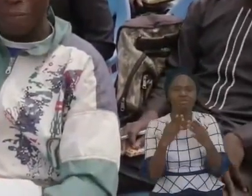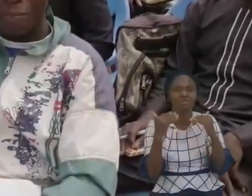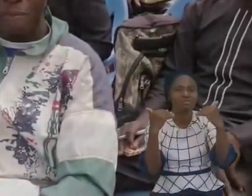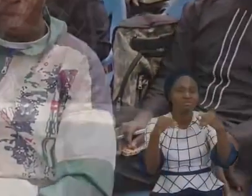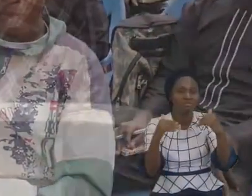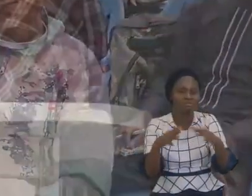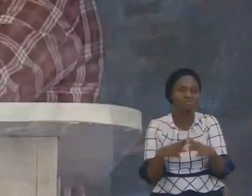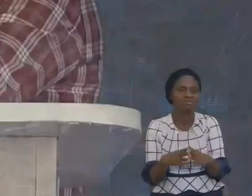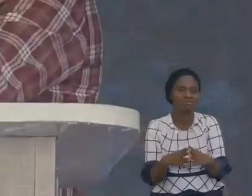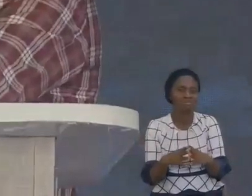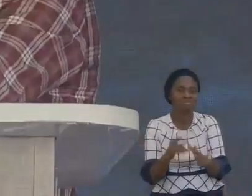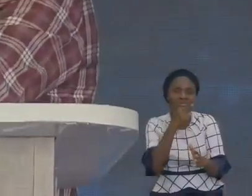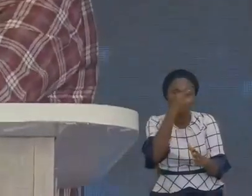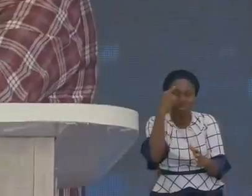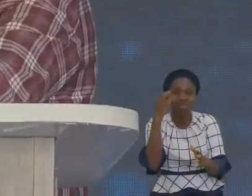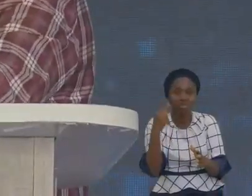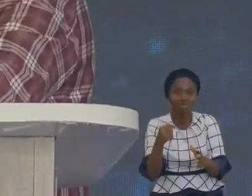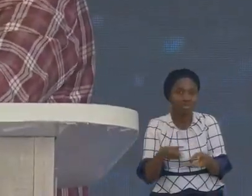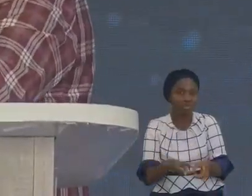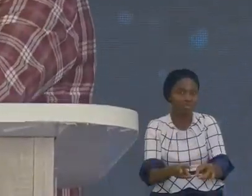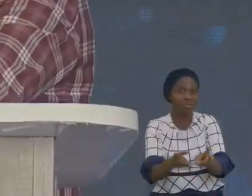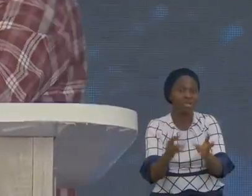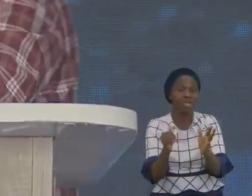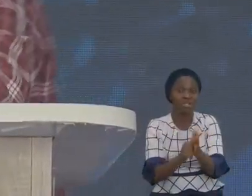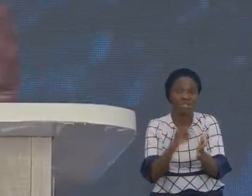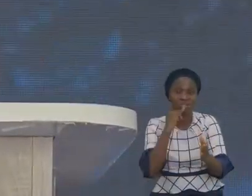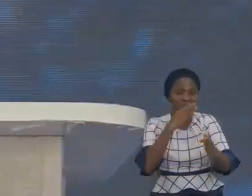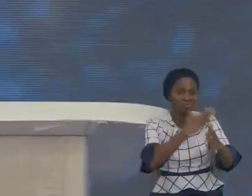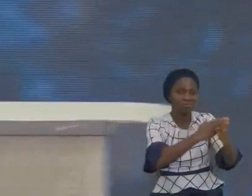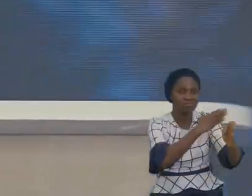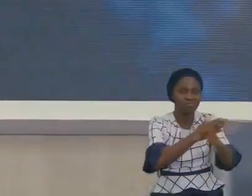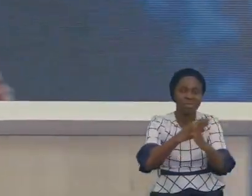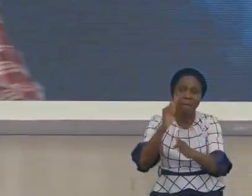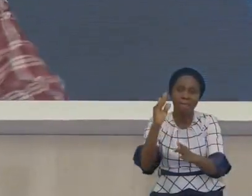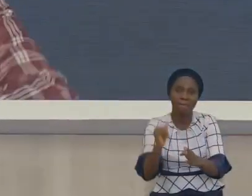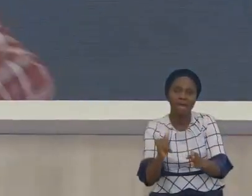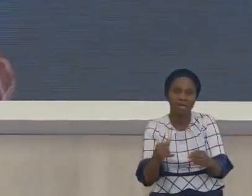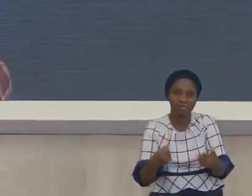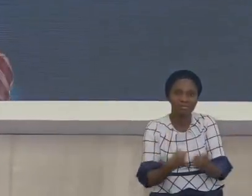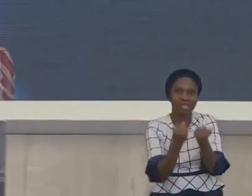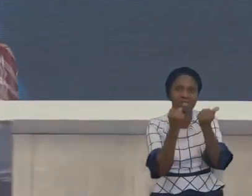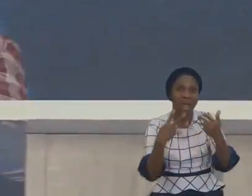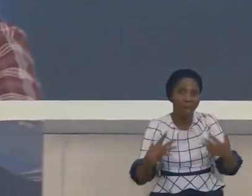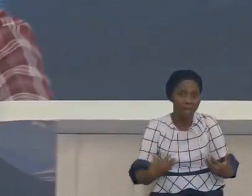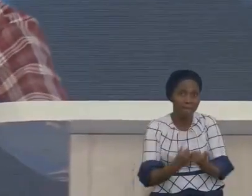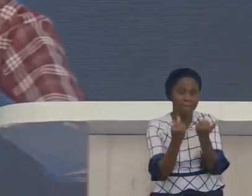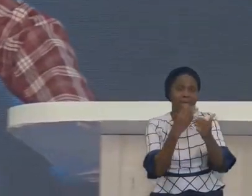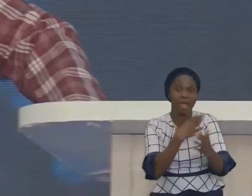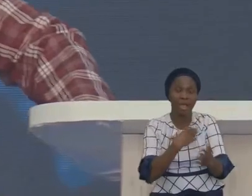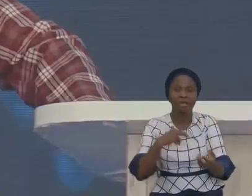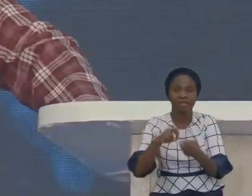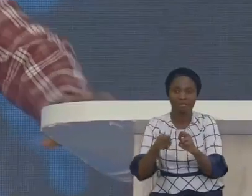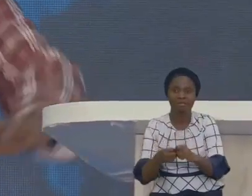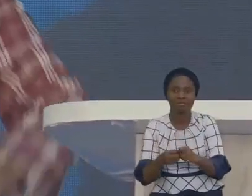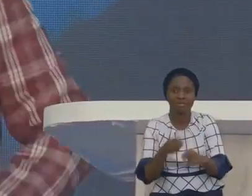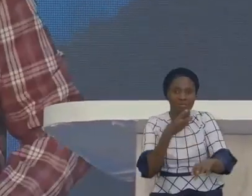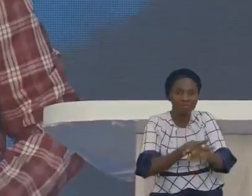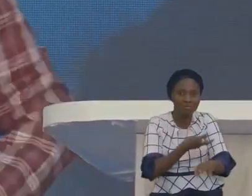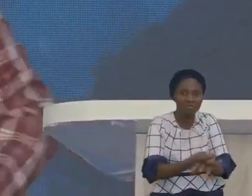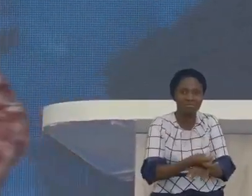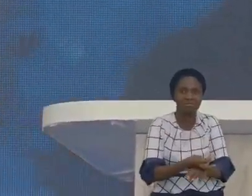difficulties and challenges, and we're not removing the hedges, and we're just there limited.